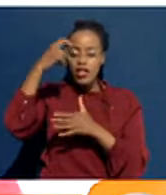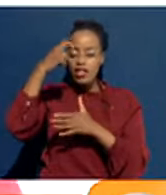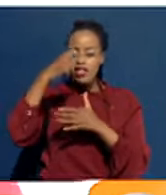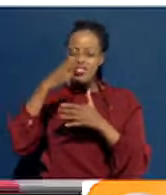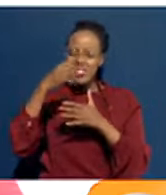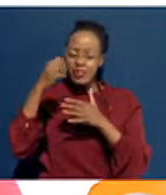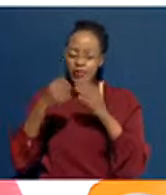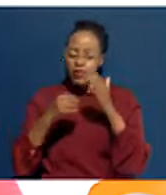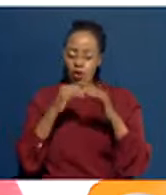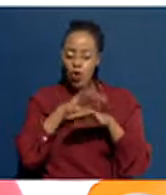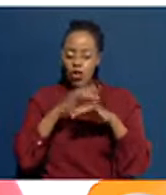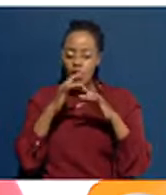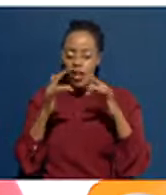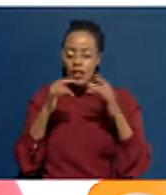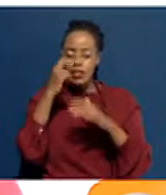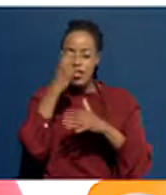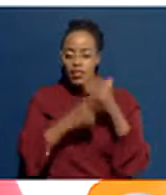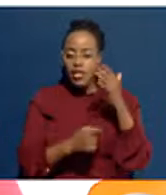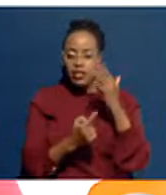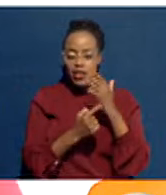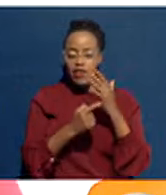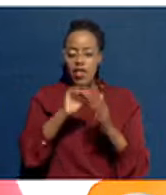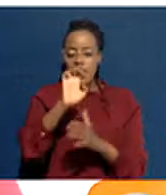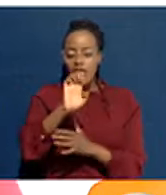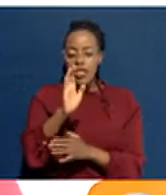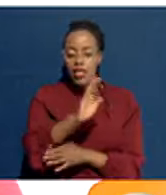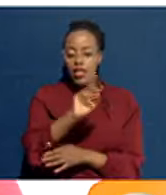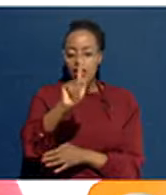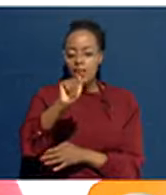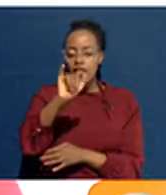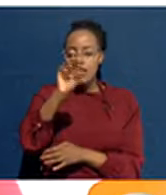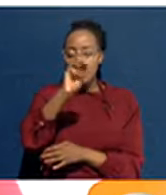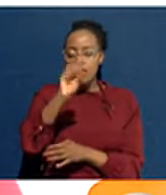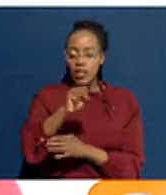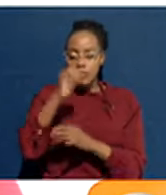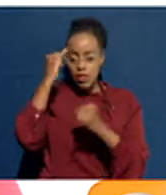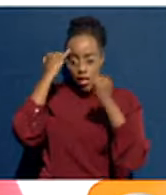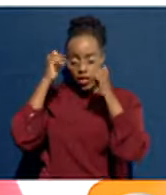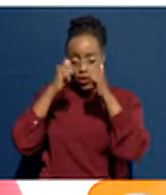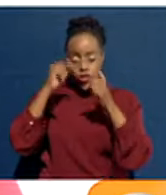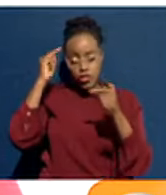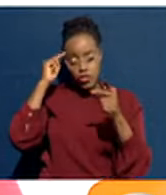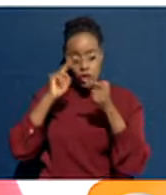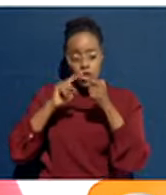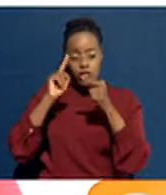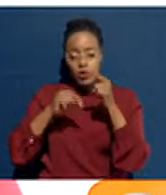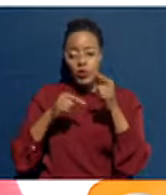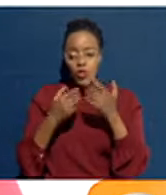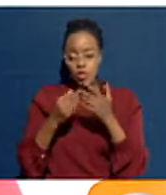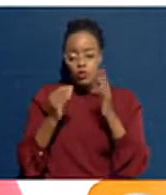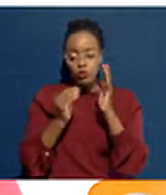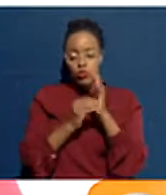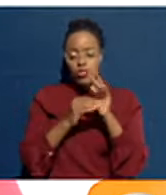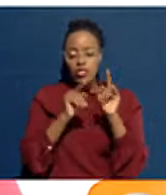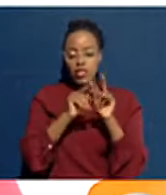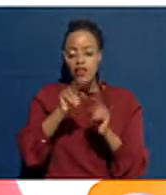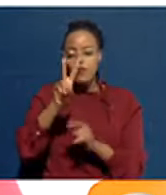Invoice Management System, otherwise known as ETIMS, an innovation geared towards automating VAT